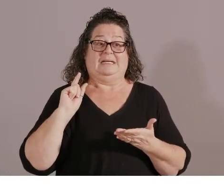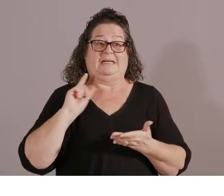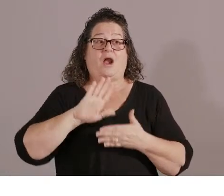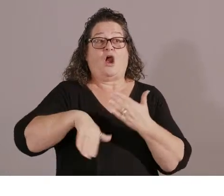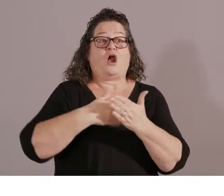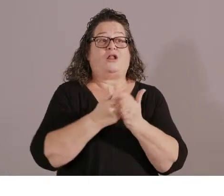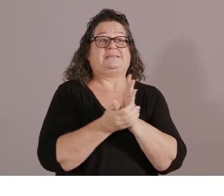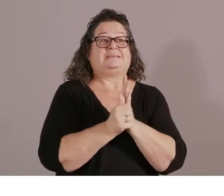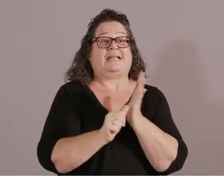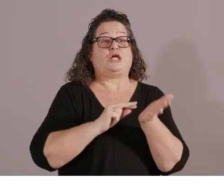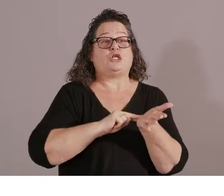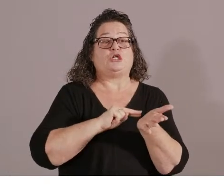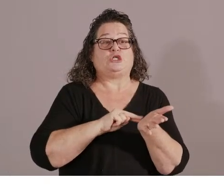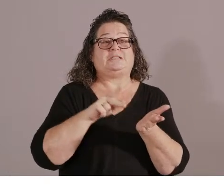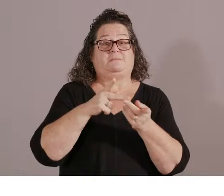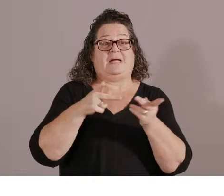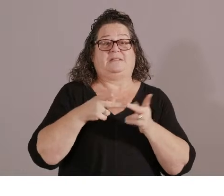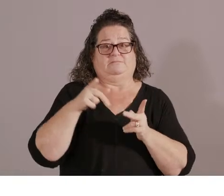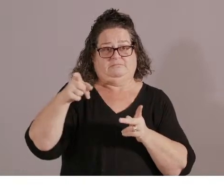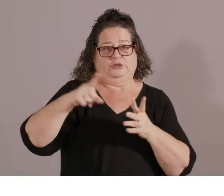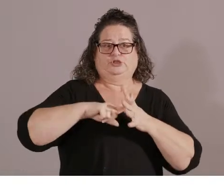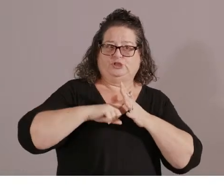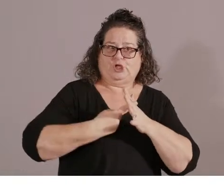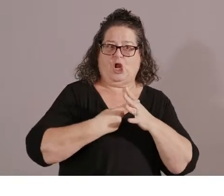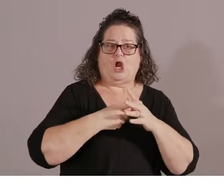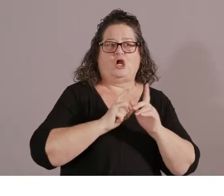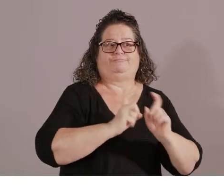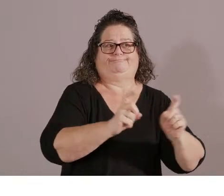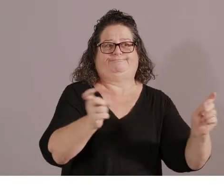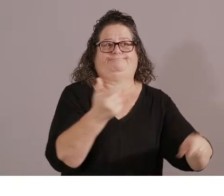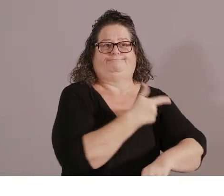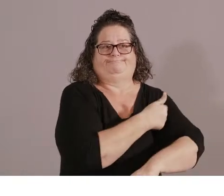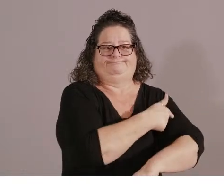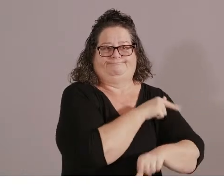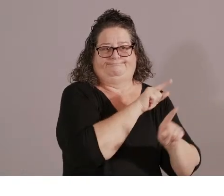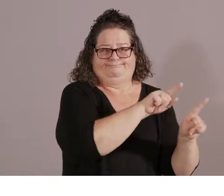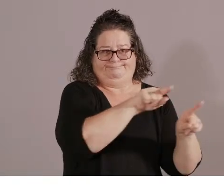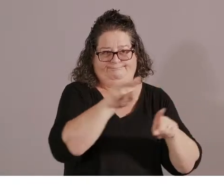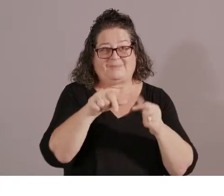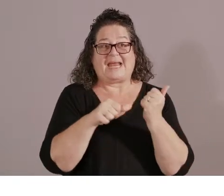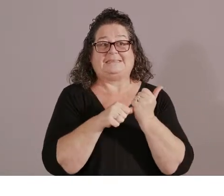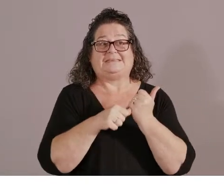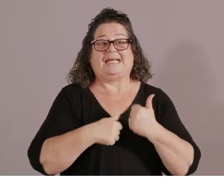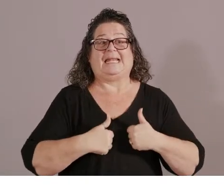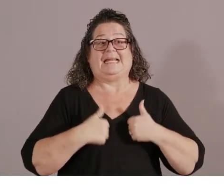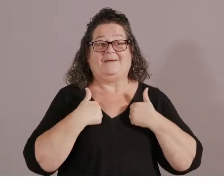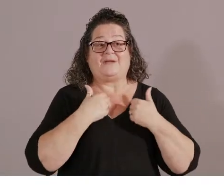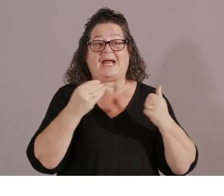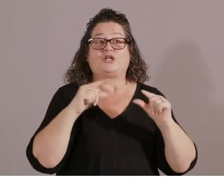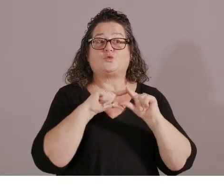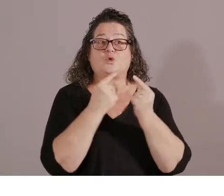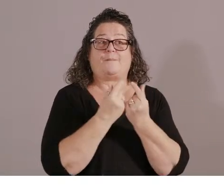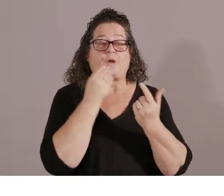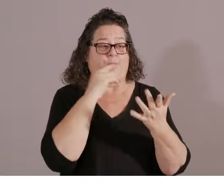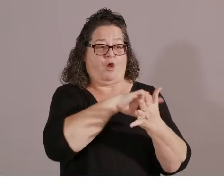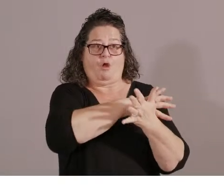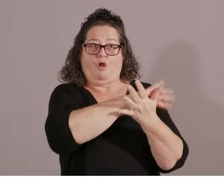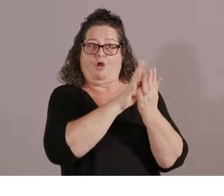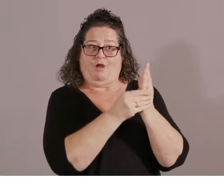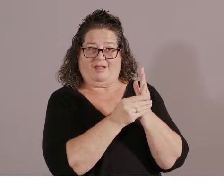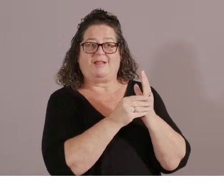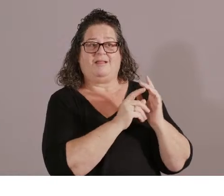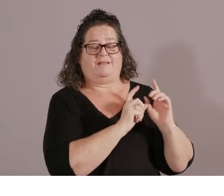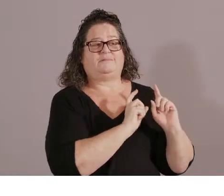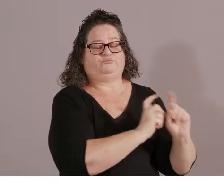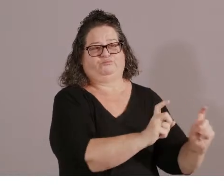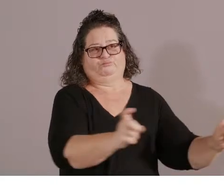started last week our assisted living facilities and group homes as well here in Arizona.